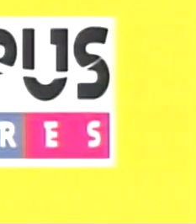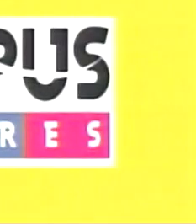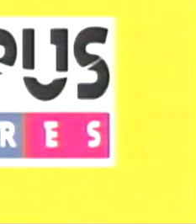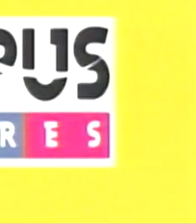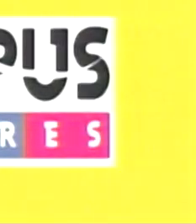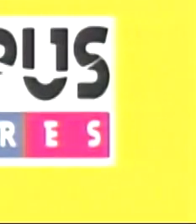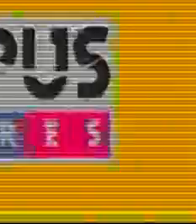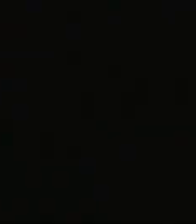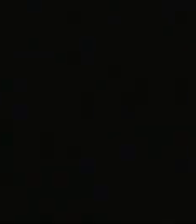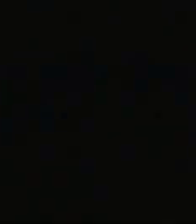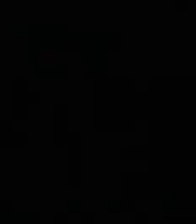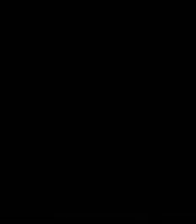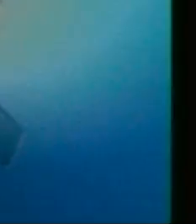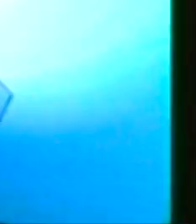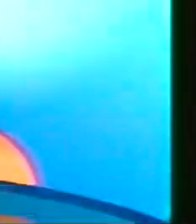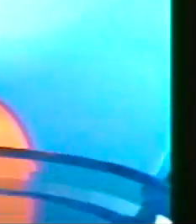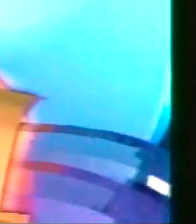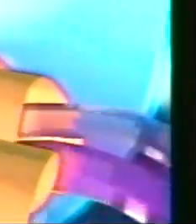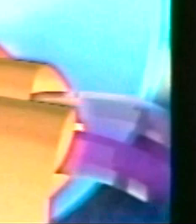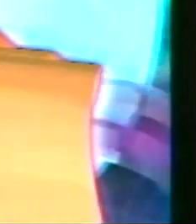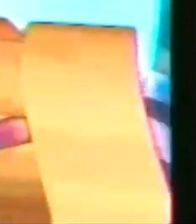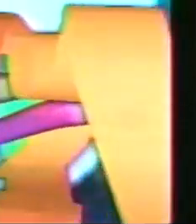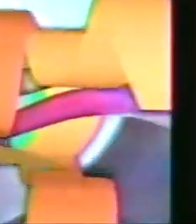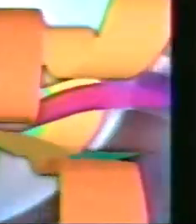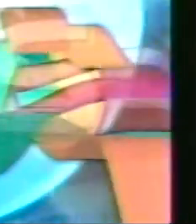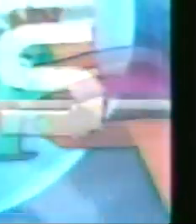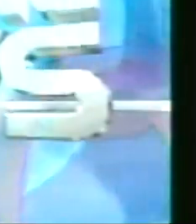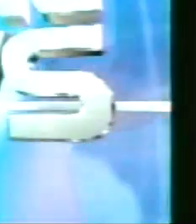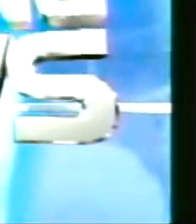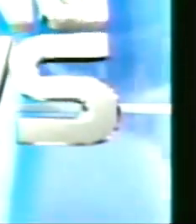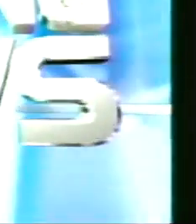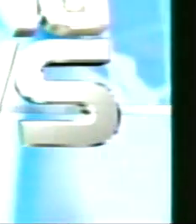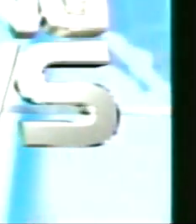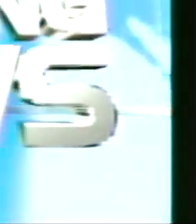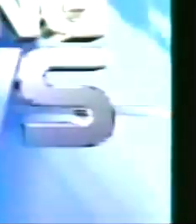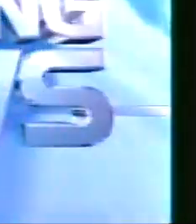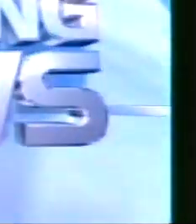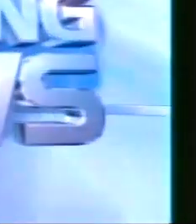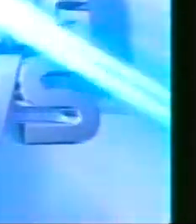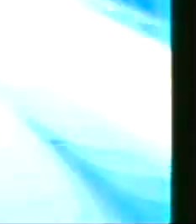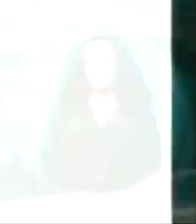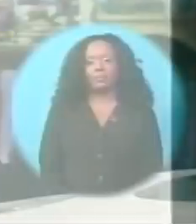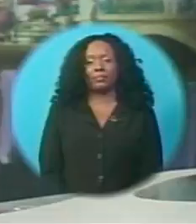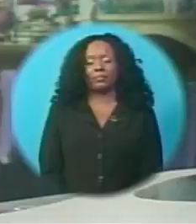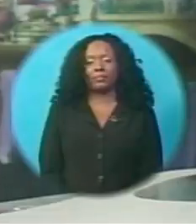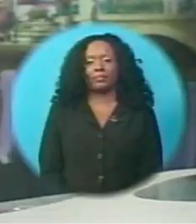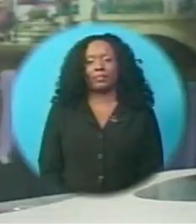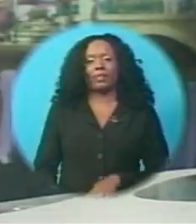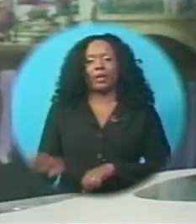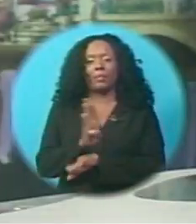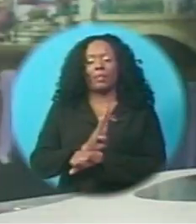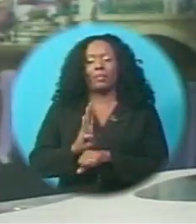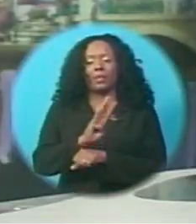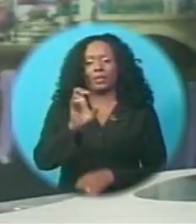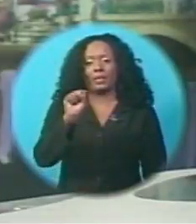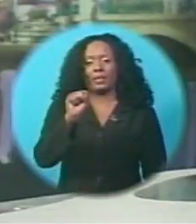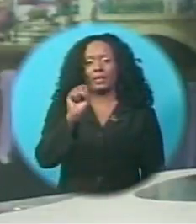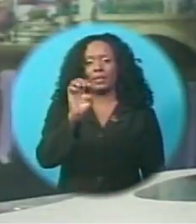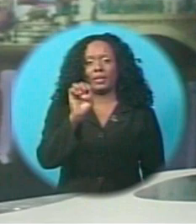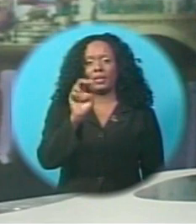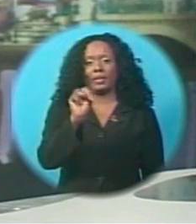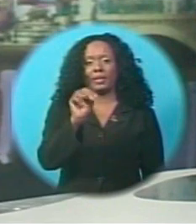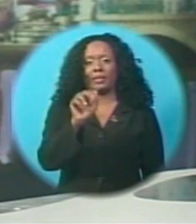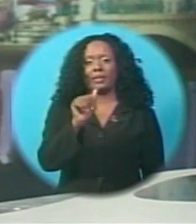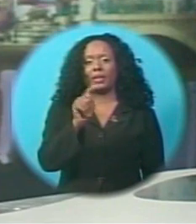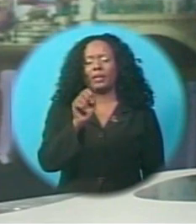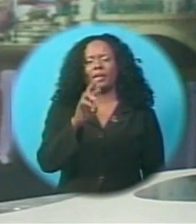right, Ma. I know we have the People's Mall too. Peoples, come on down to the People's Market in Tudor Bridge. I'm gonna be late to my